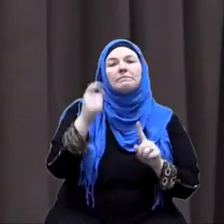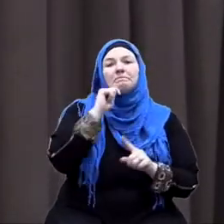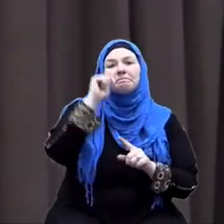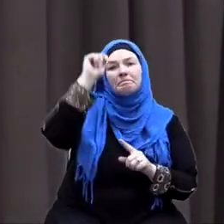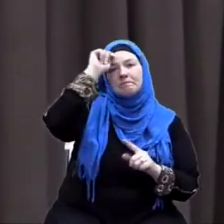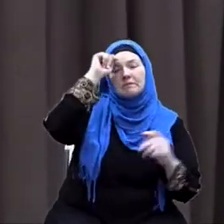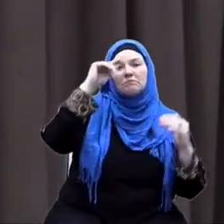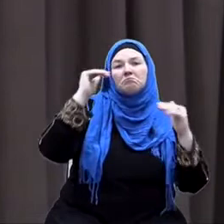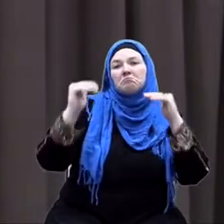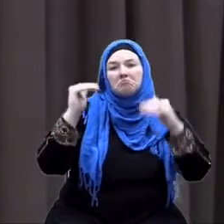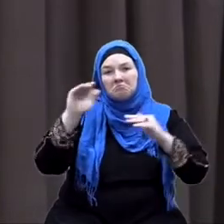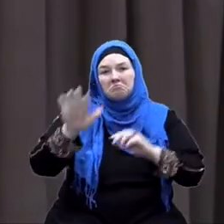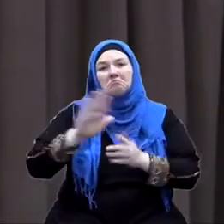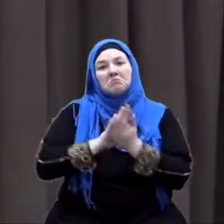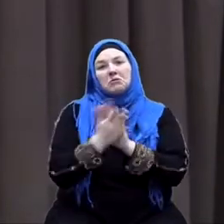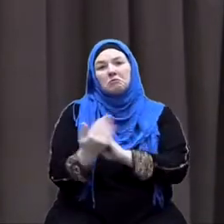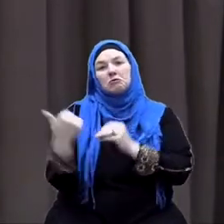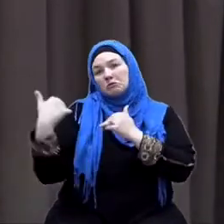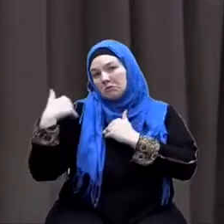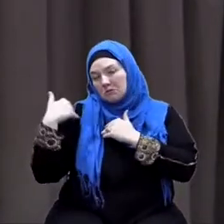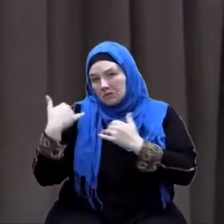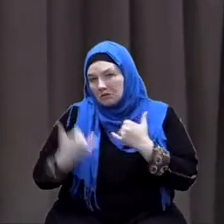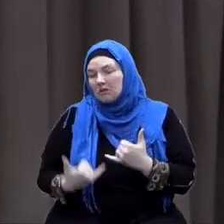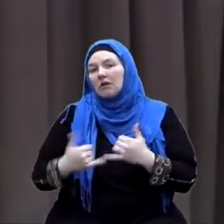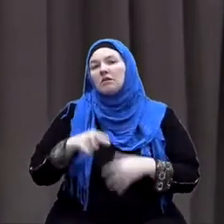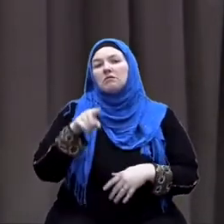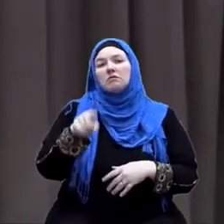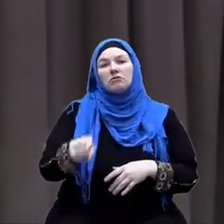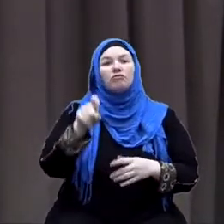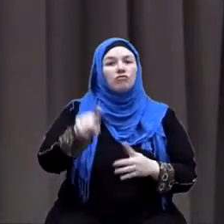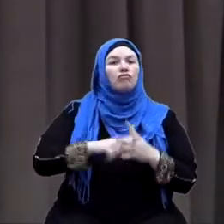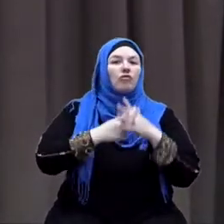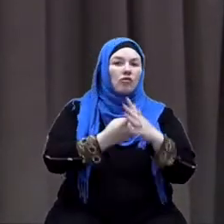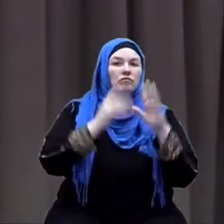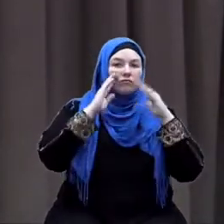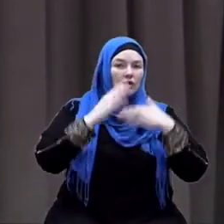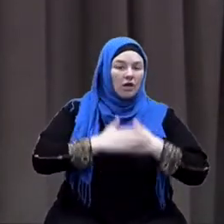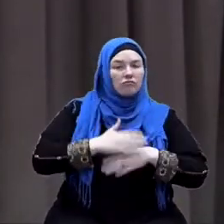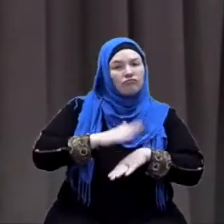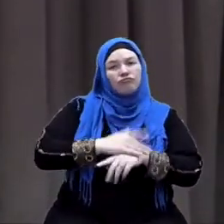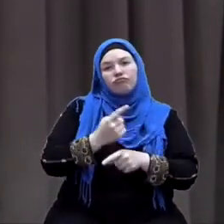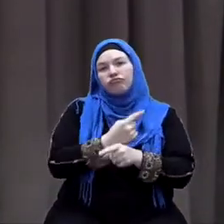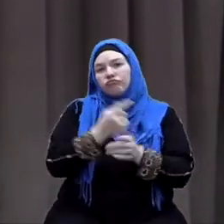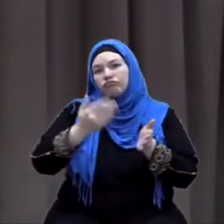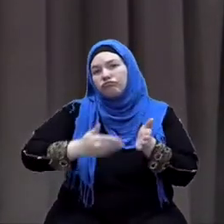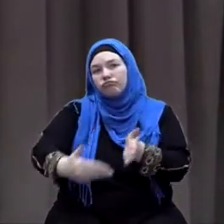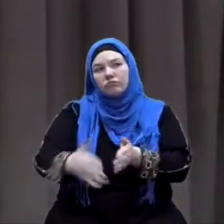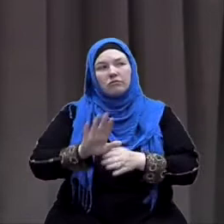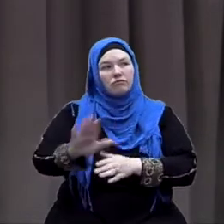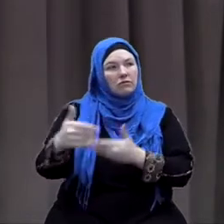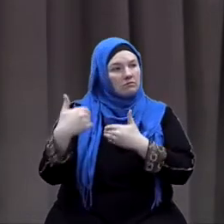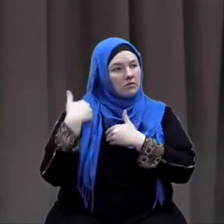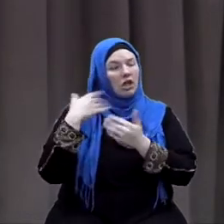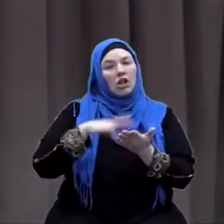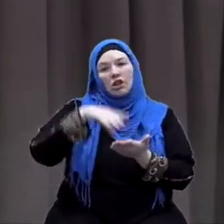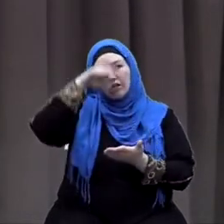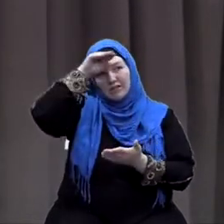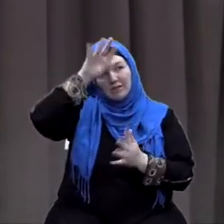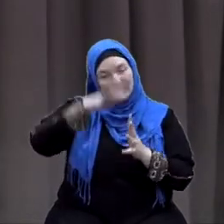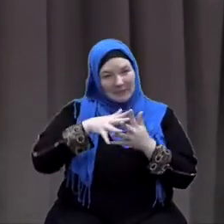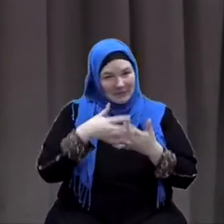and responsibility, who are supposed to have started praying on regular basis, learning the